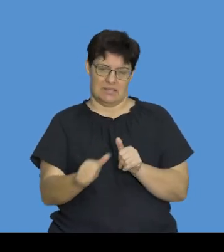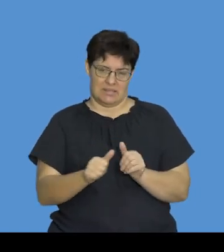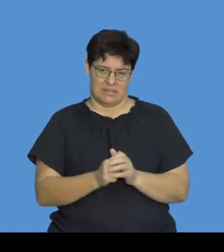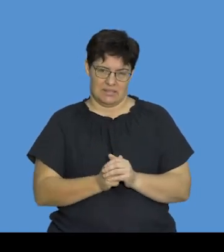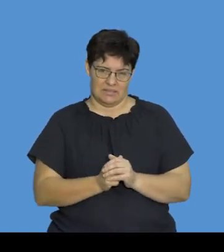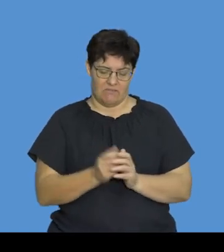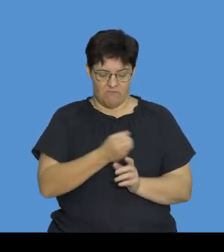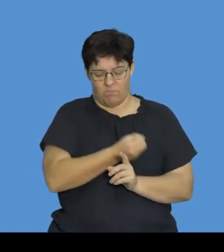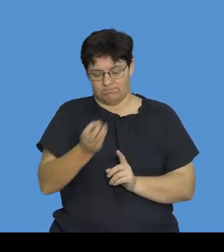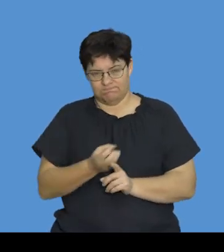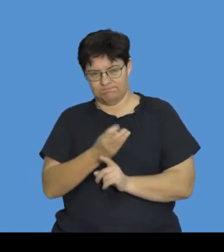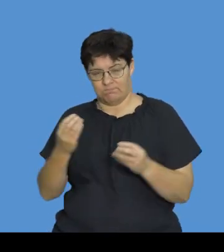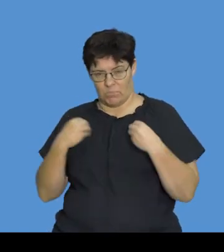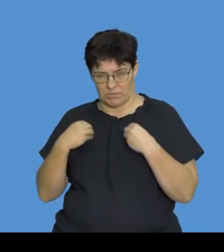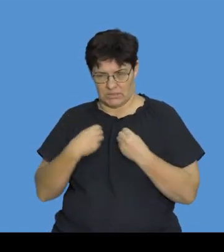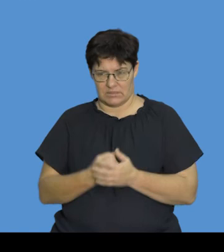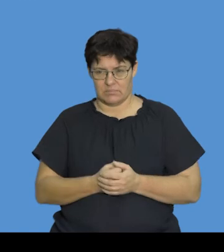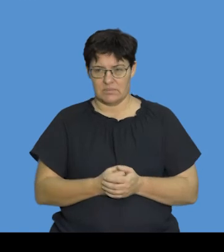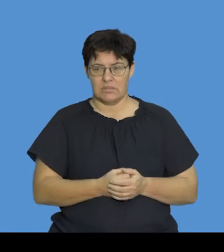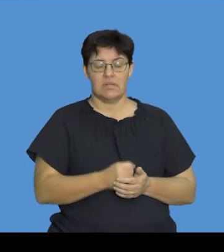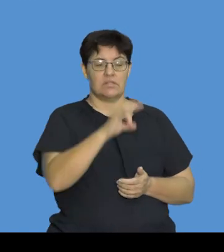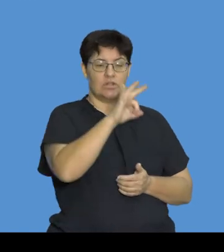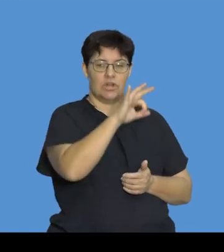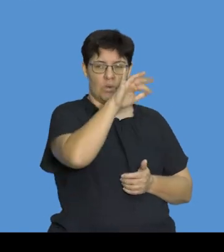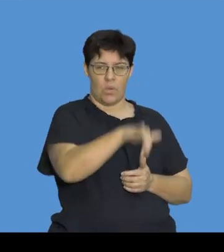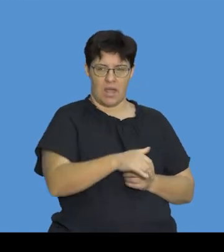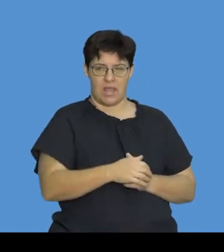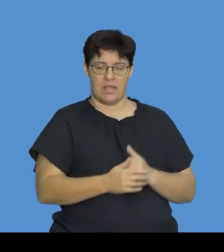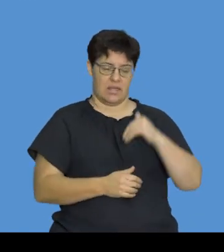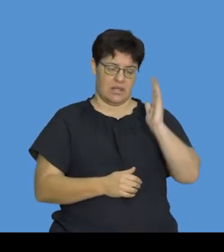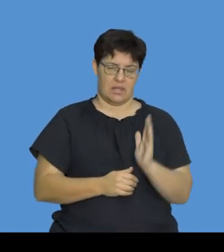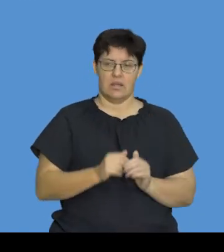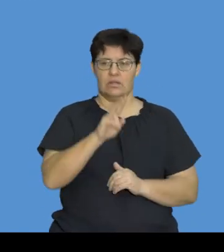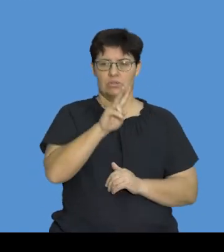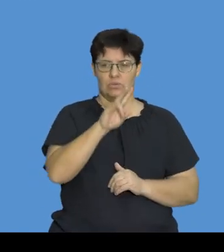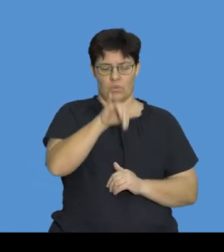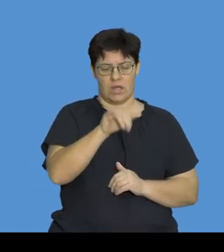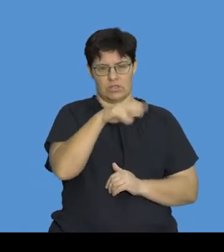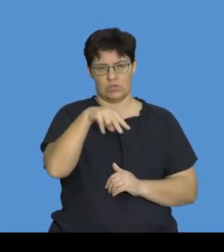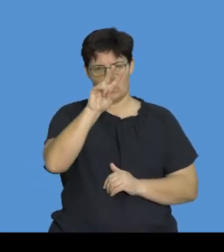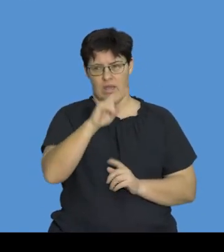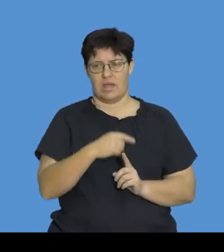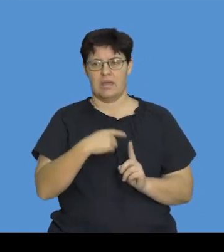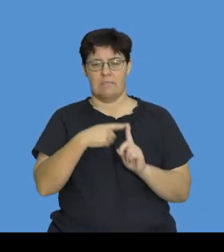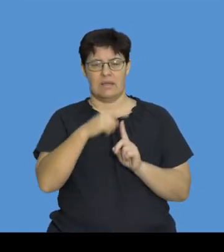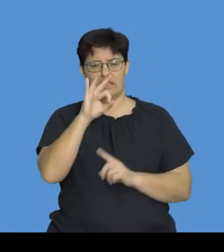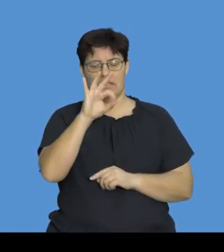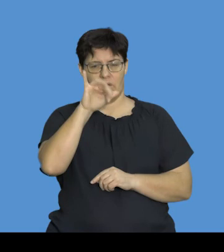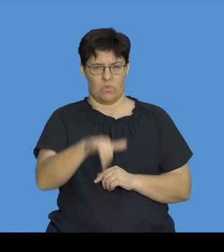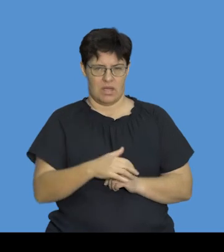the distributive property. So this becomes 3y into 2y squared